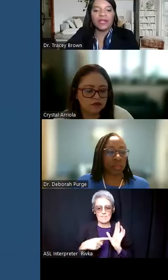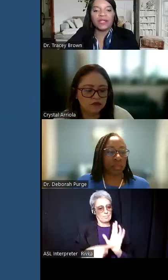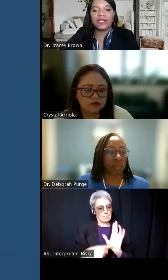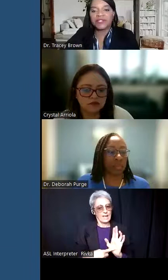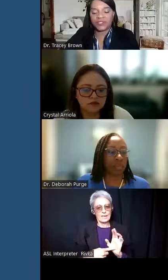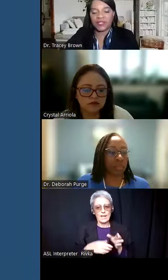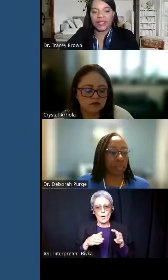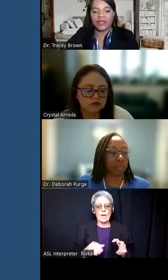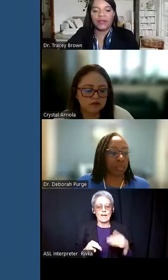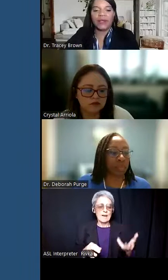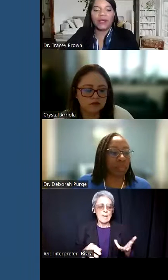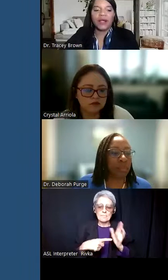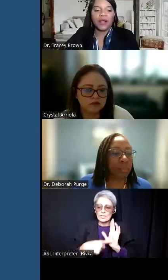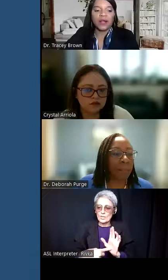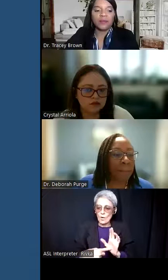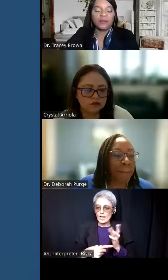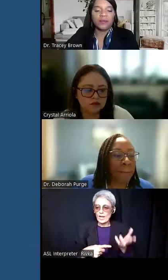of demonstrating